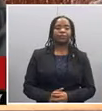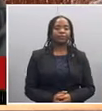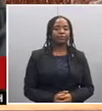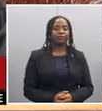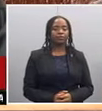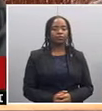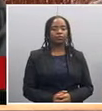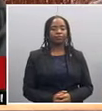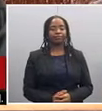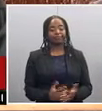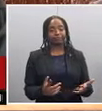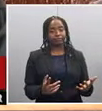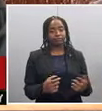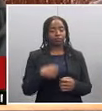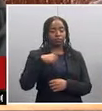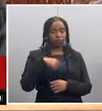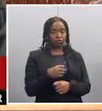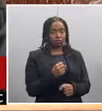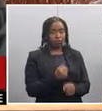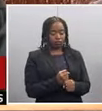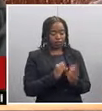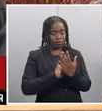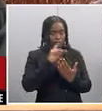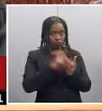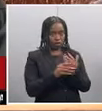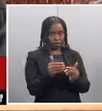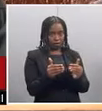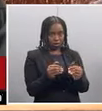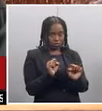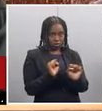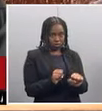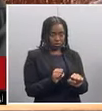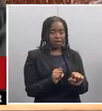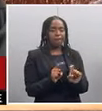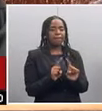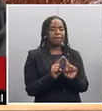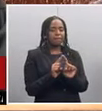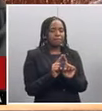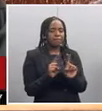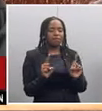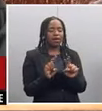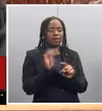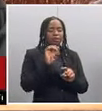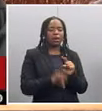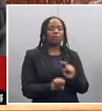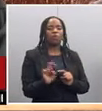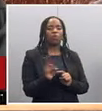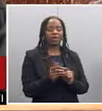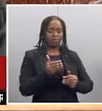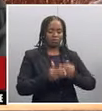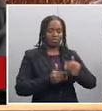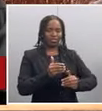Estina was to establish and manage the project with these funds, but it was also found that the